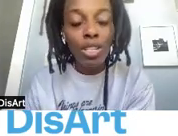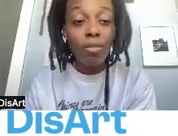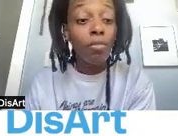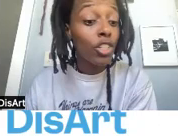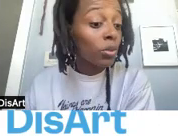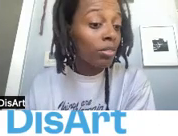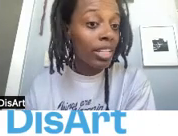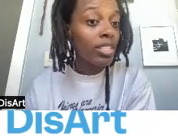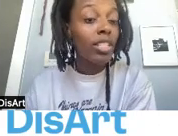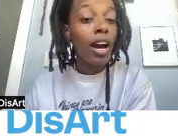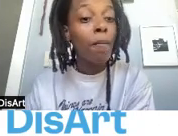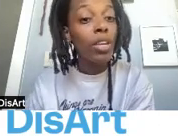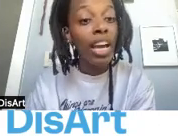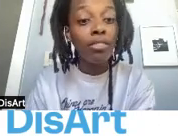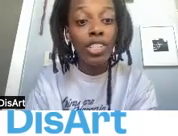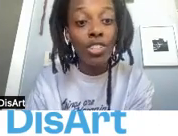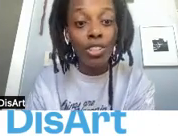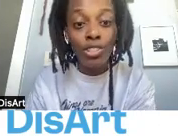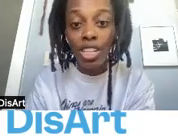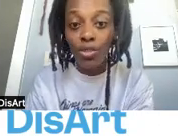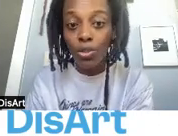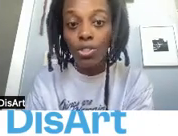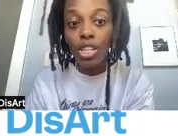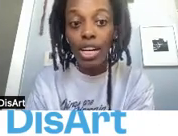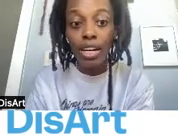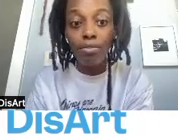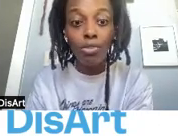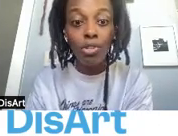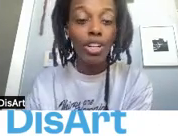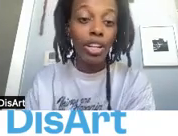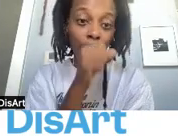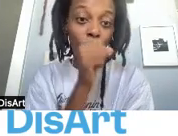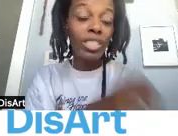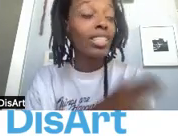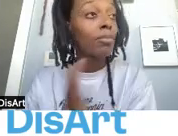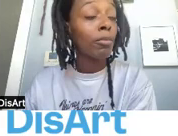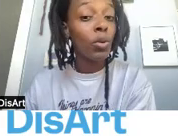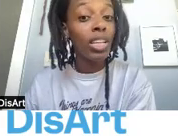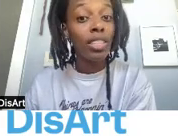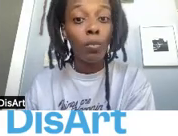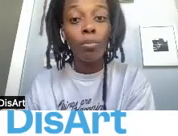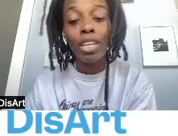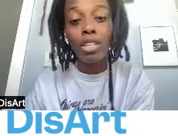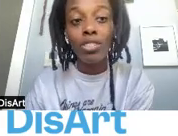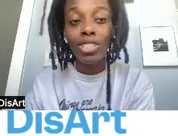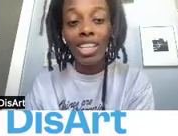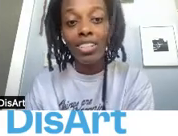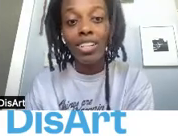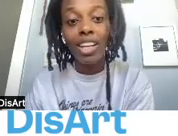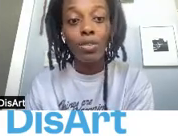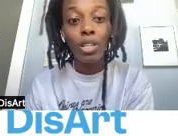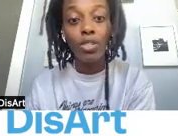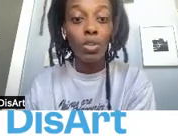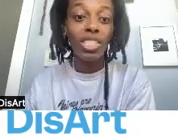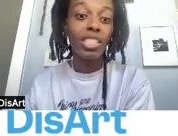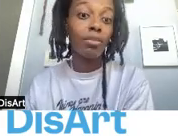will be doing some virtual events. We have Lunch and Learn scheduled for Wednesday, September 20th at 1 p.m. Eastern